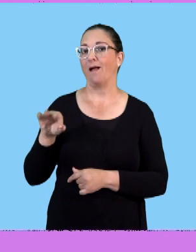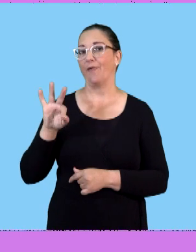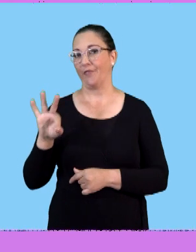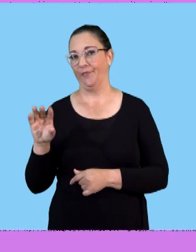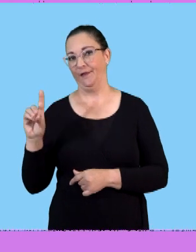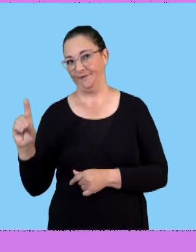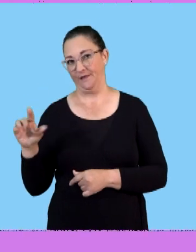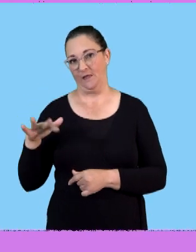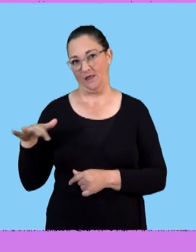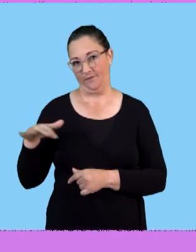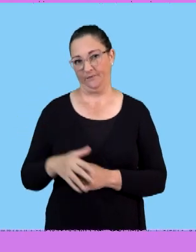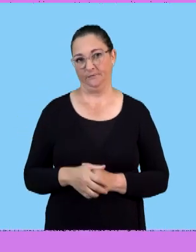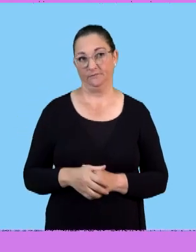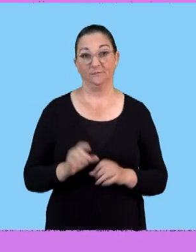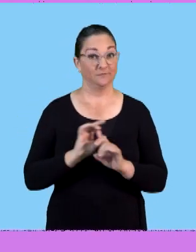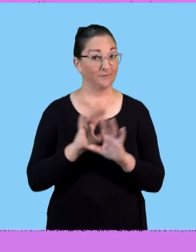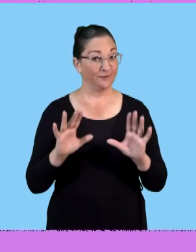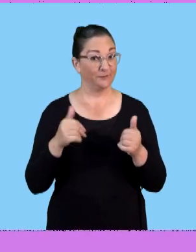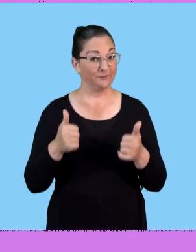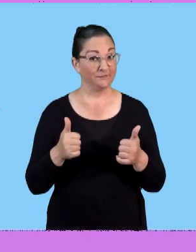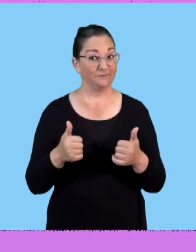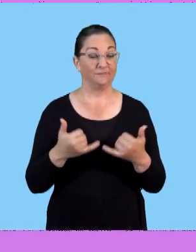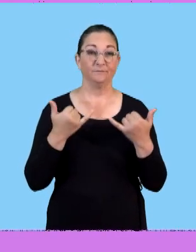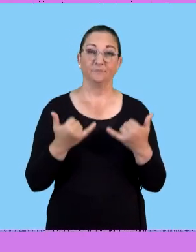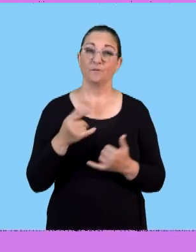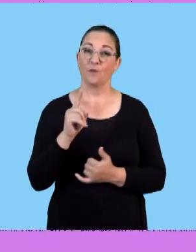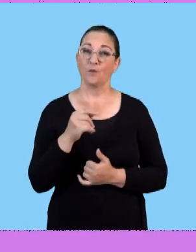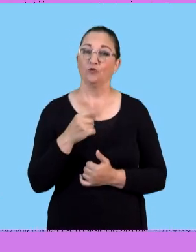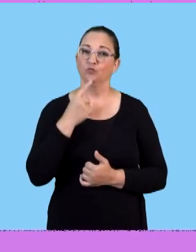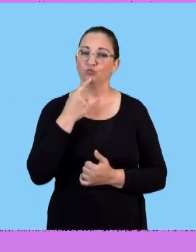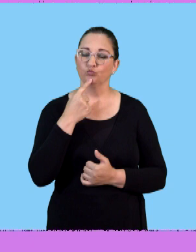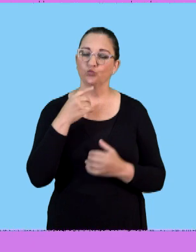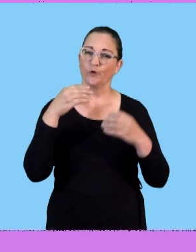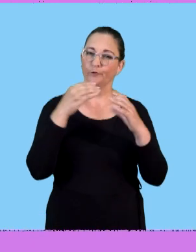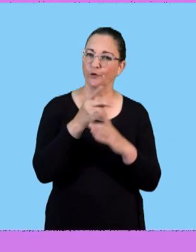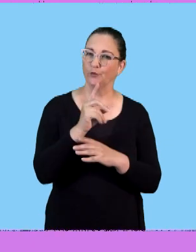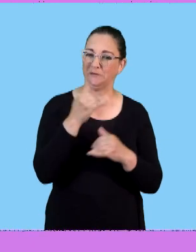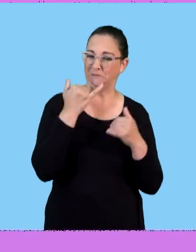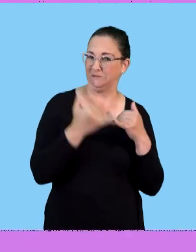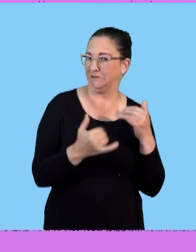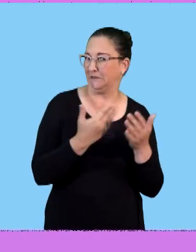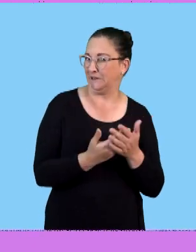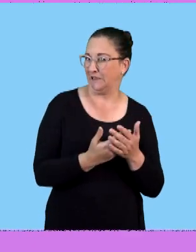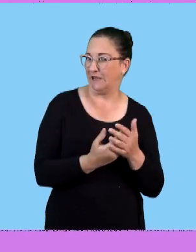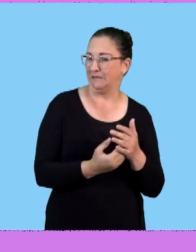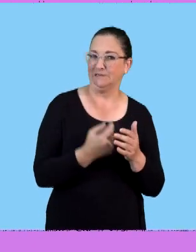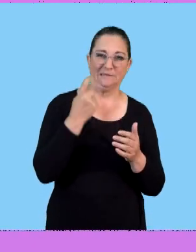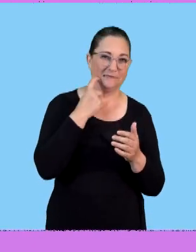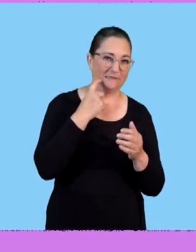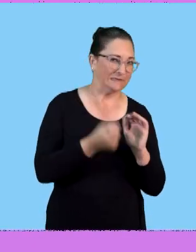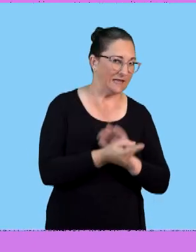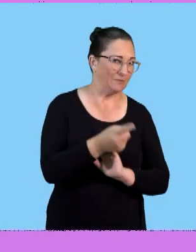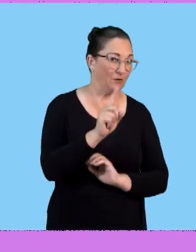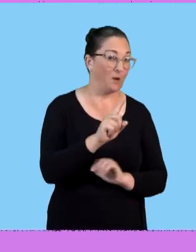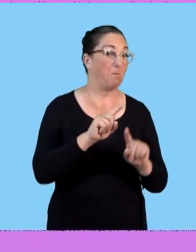to three-dimensional objects. Clear? All right, guys, let's now focus on some common errors that I would like us to